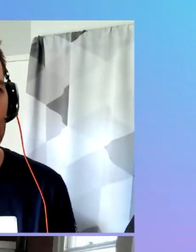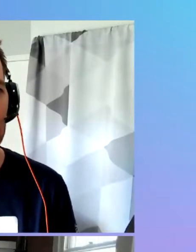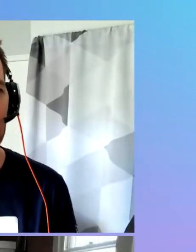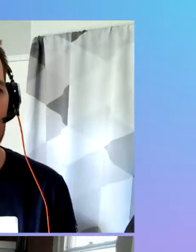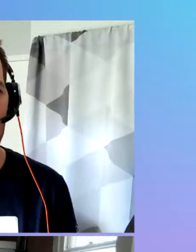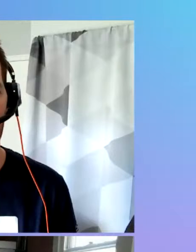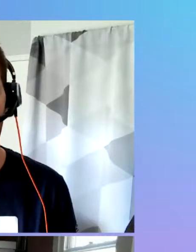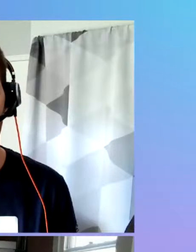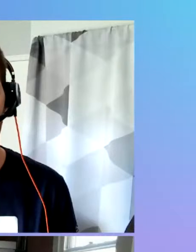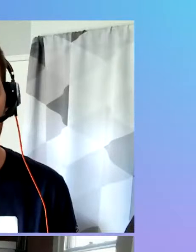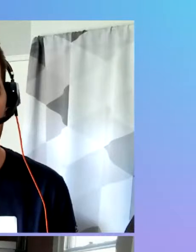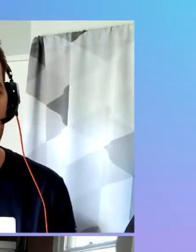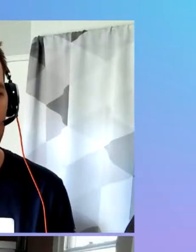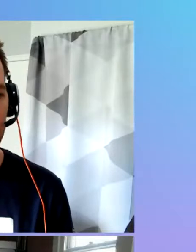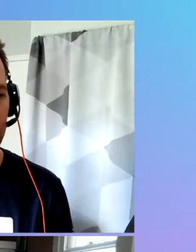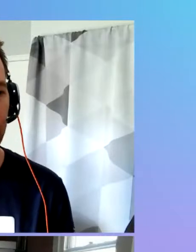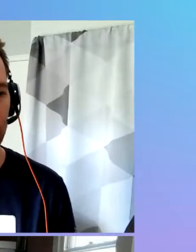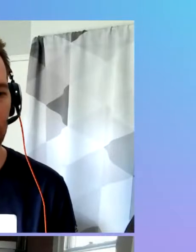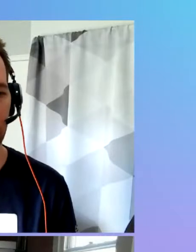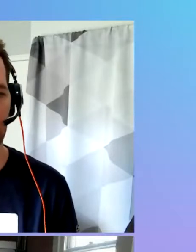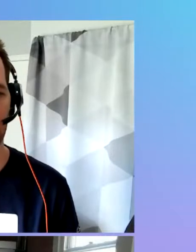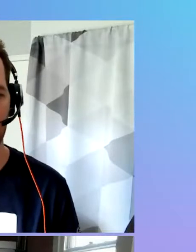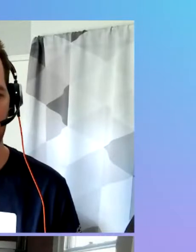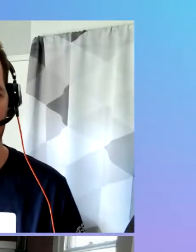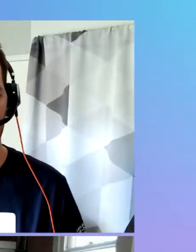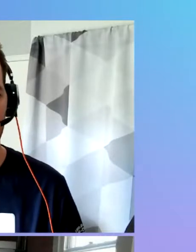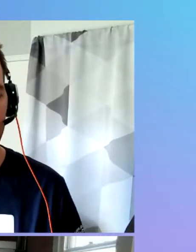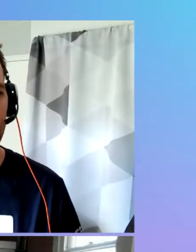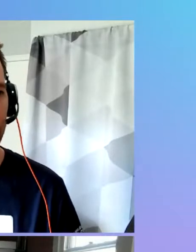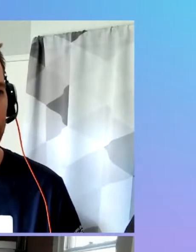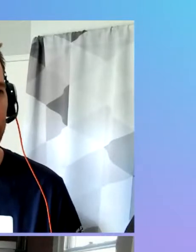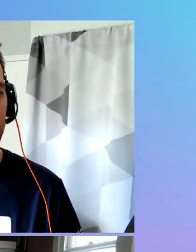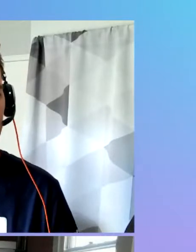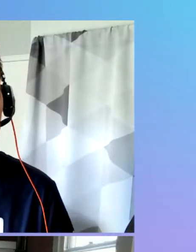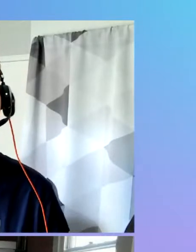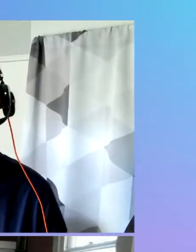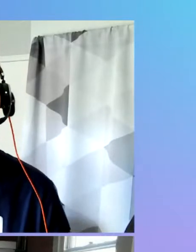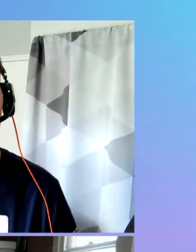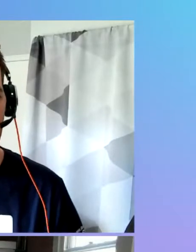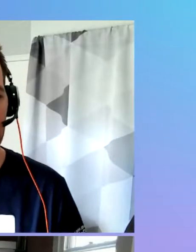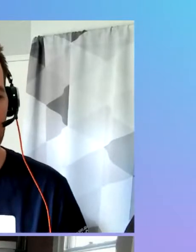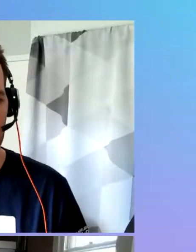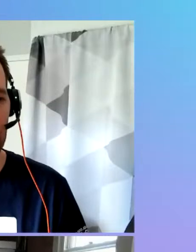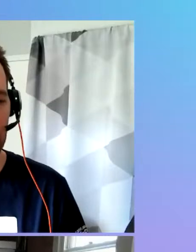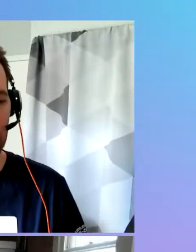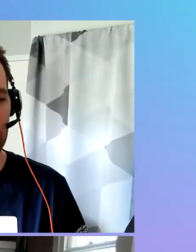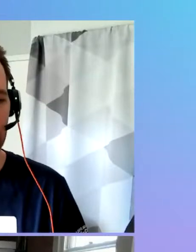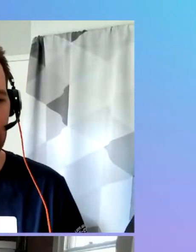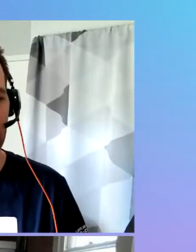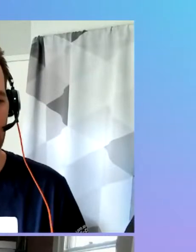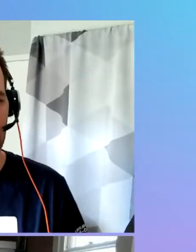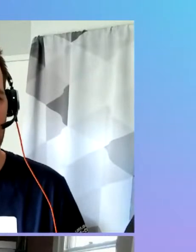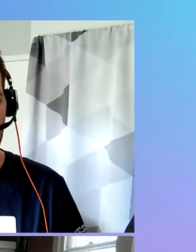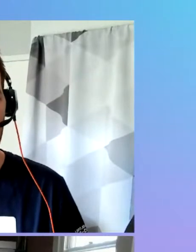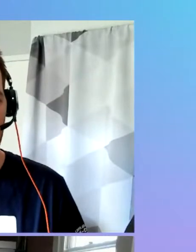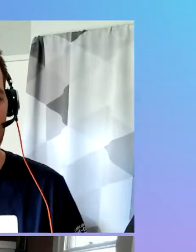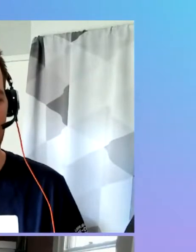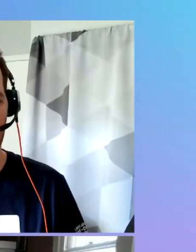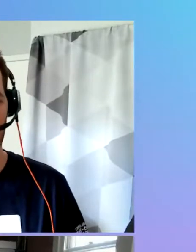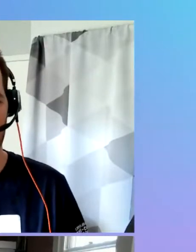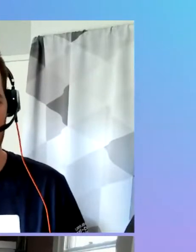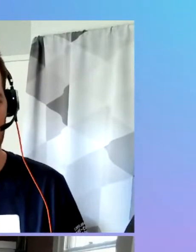We don't have them yet. What we have found is that there are a good number of our colleagues that are willing to sponsor people and host